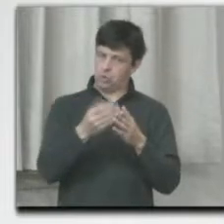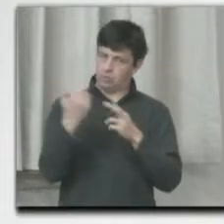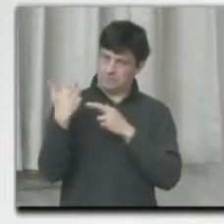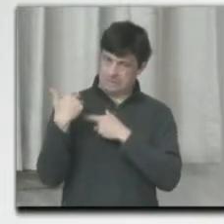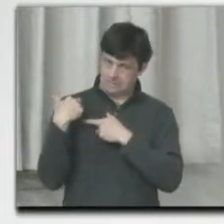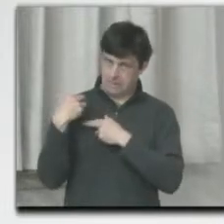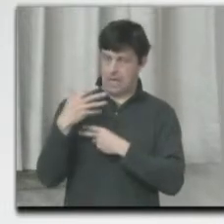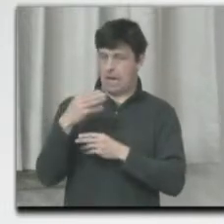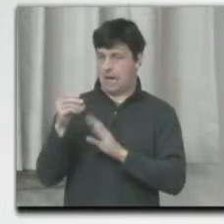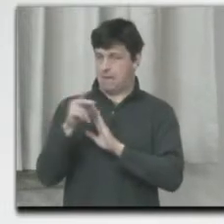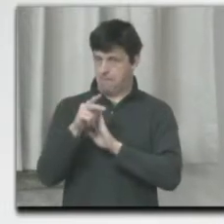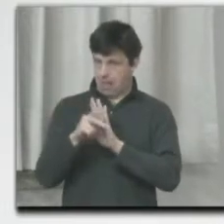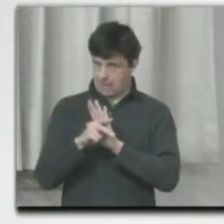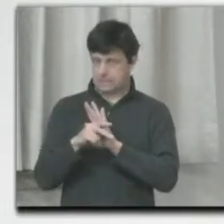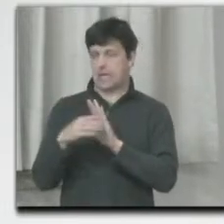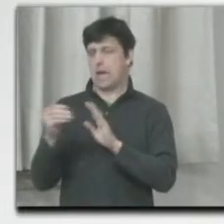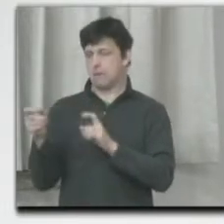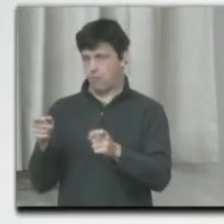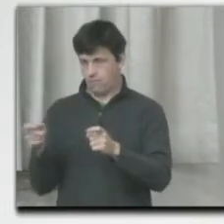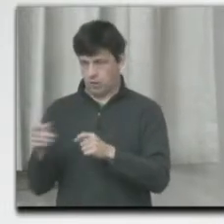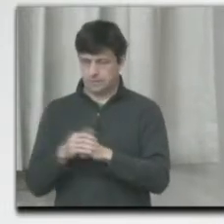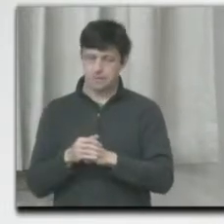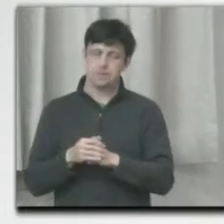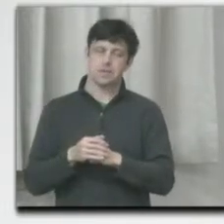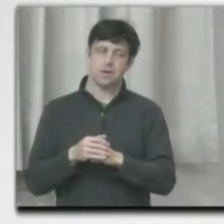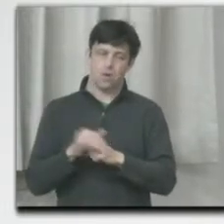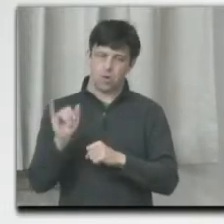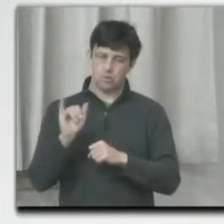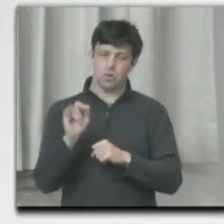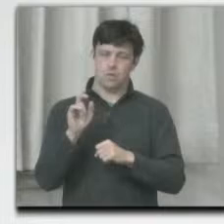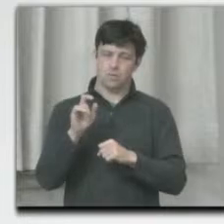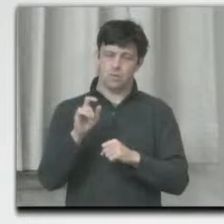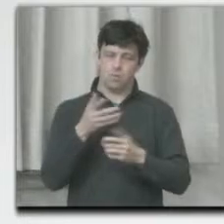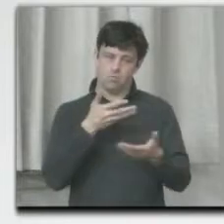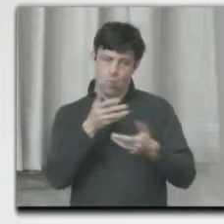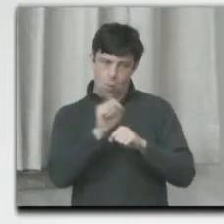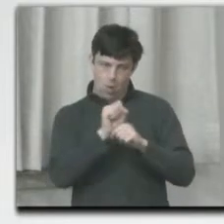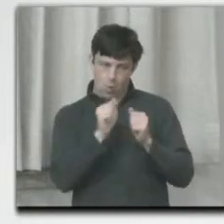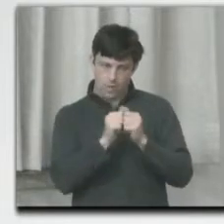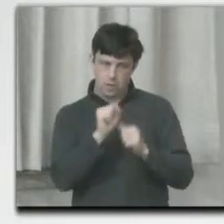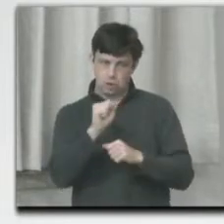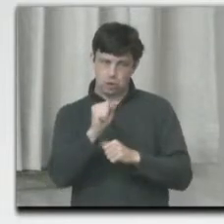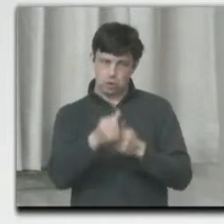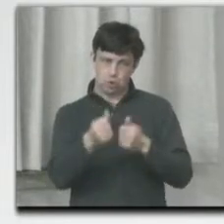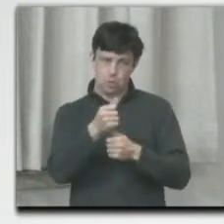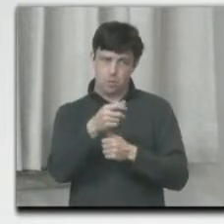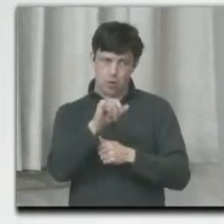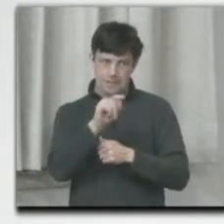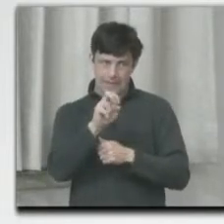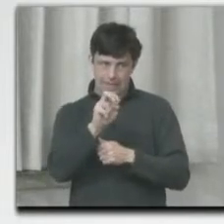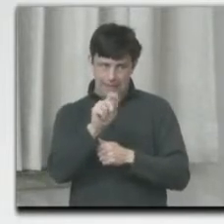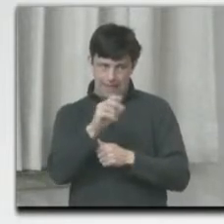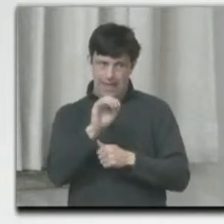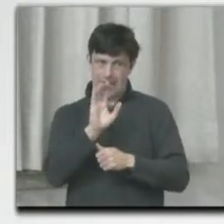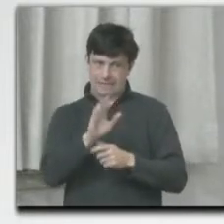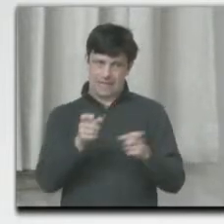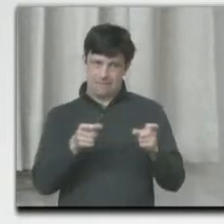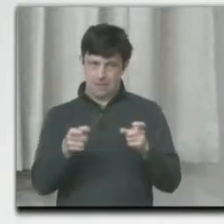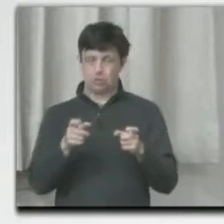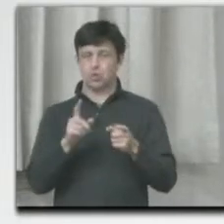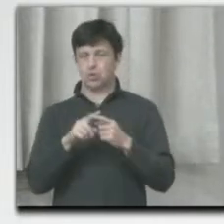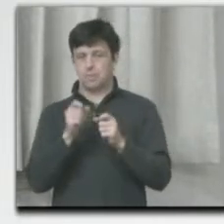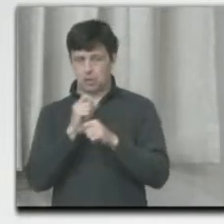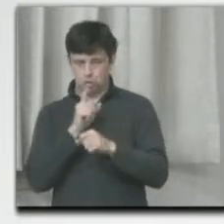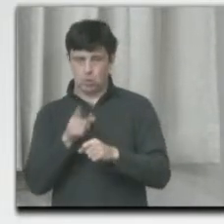also about policy and governance. It's also about working with our superintendent and his administration to ensure effectiveness and